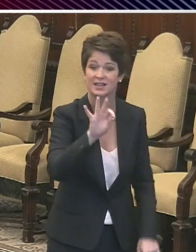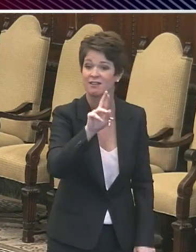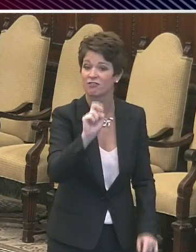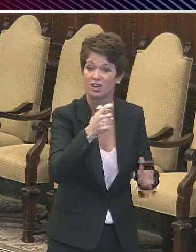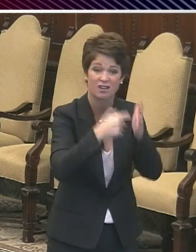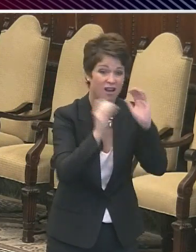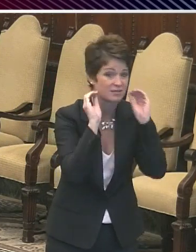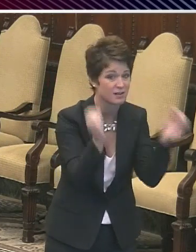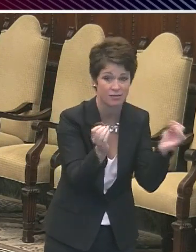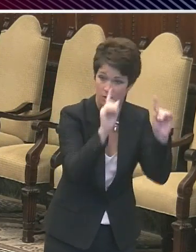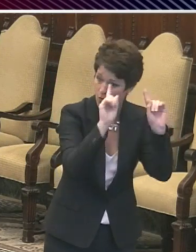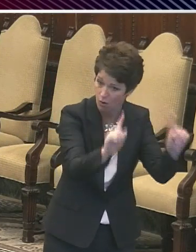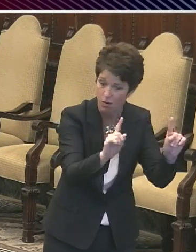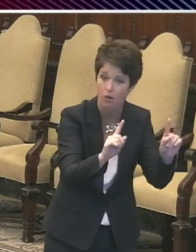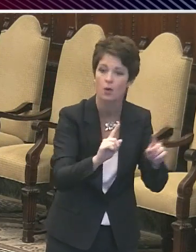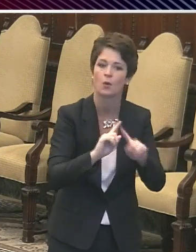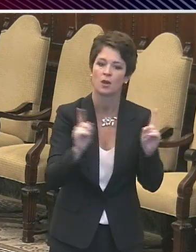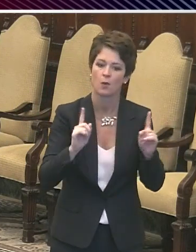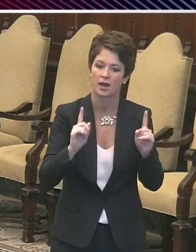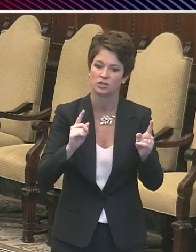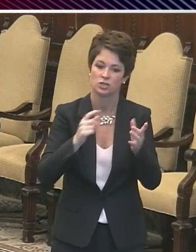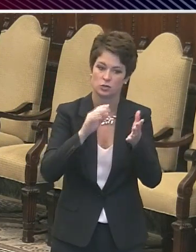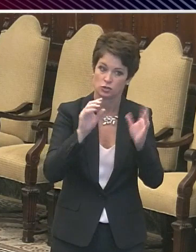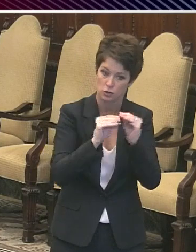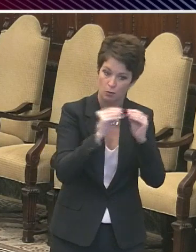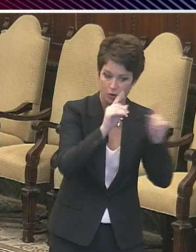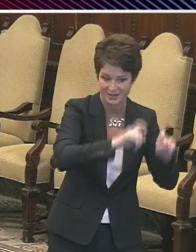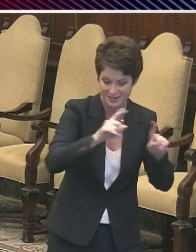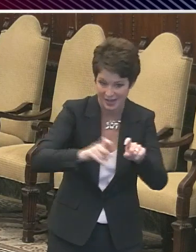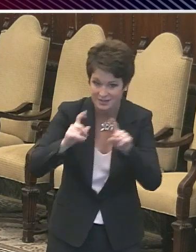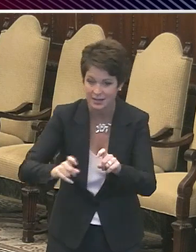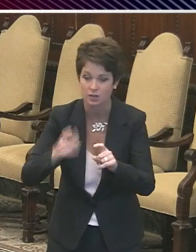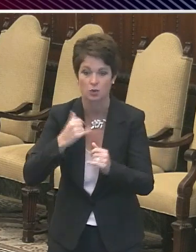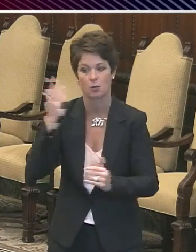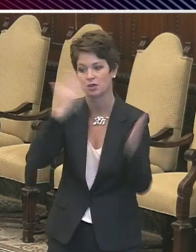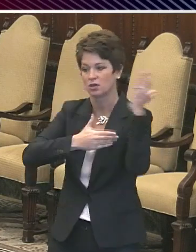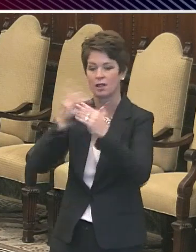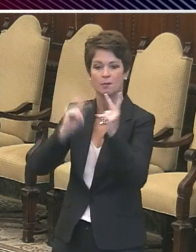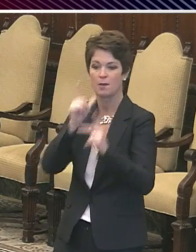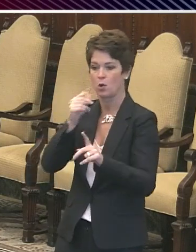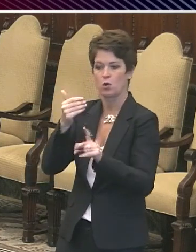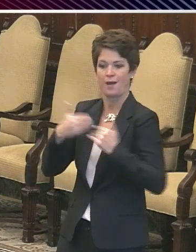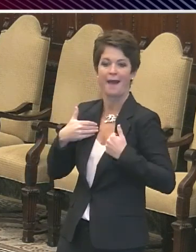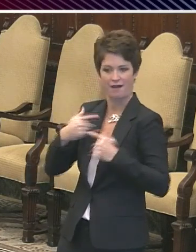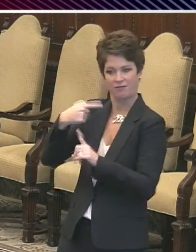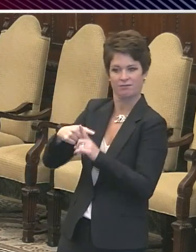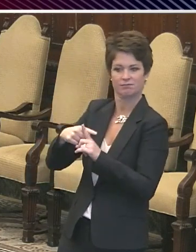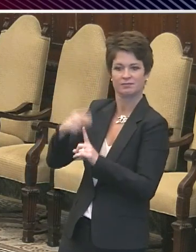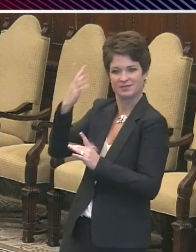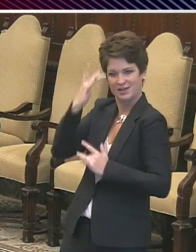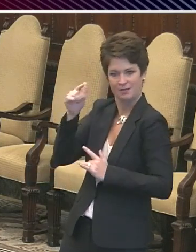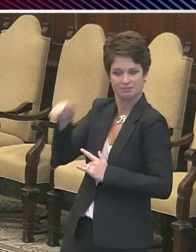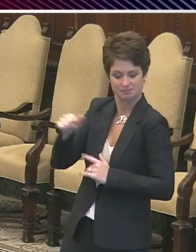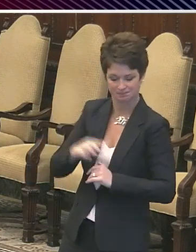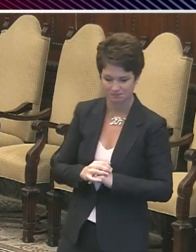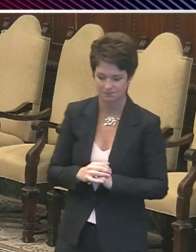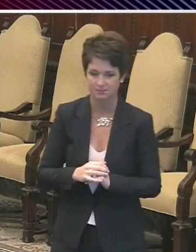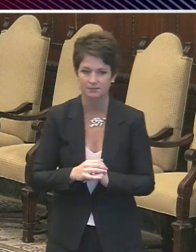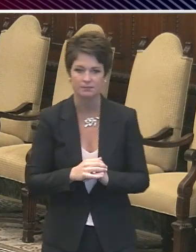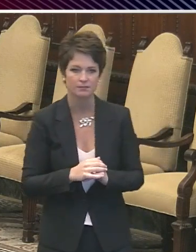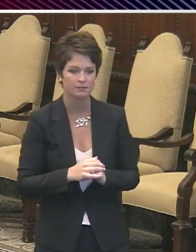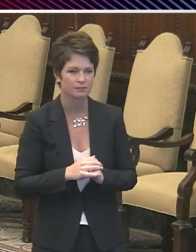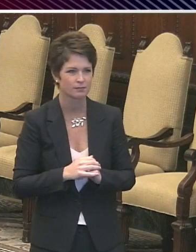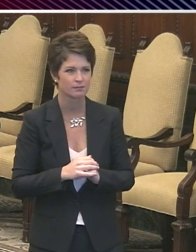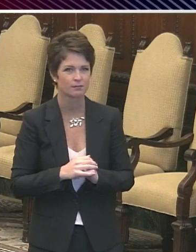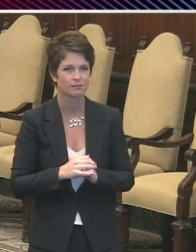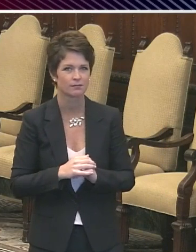different options. We really want to uncover the cases we might otherwise be missing at this point in the epidemic. For everyone, whether you have symptoms or